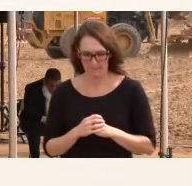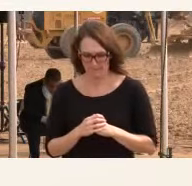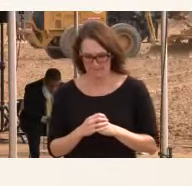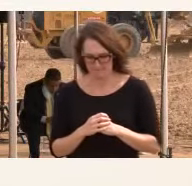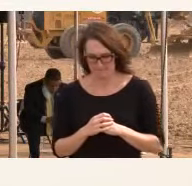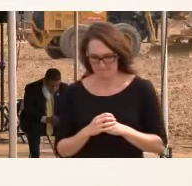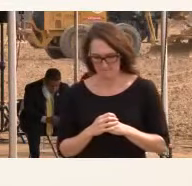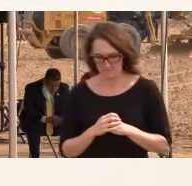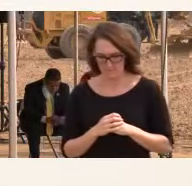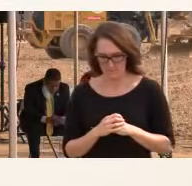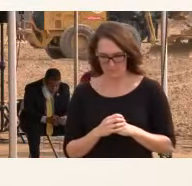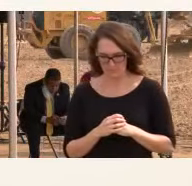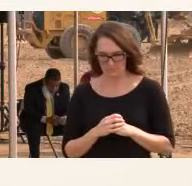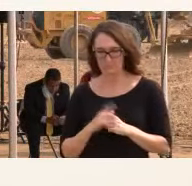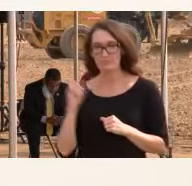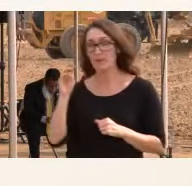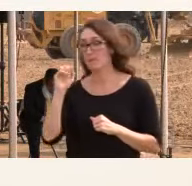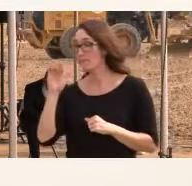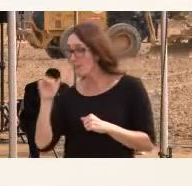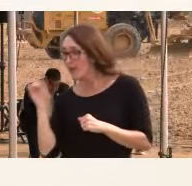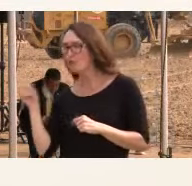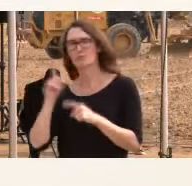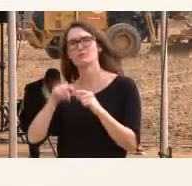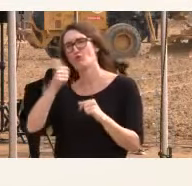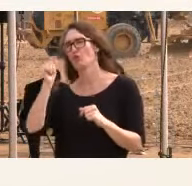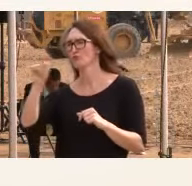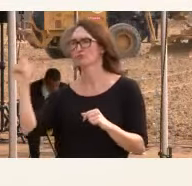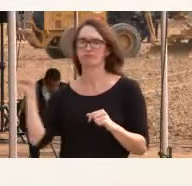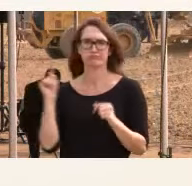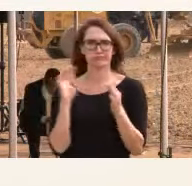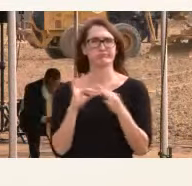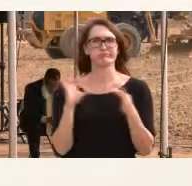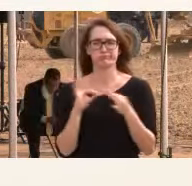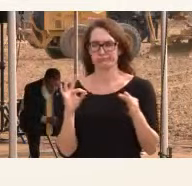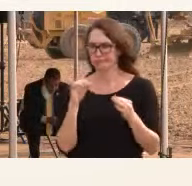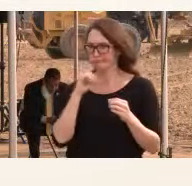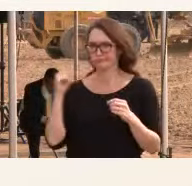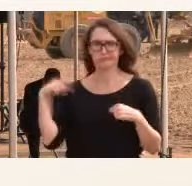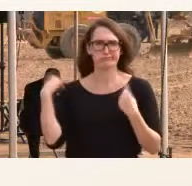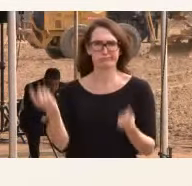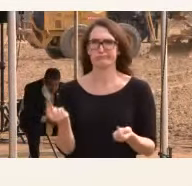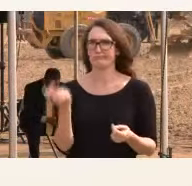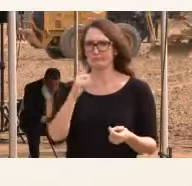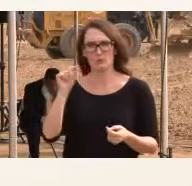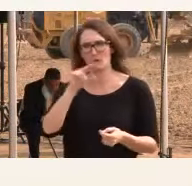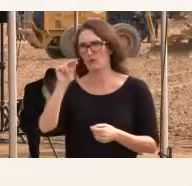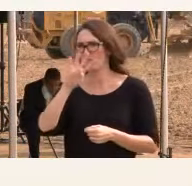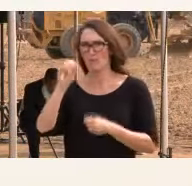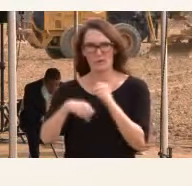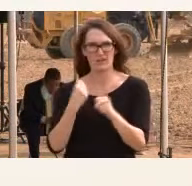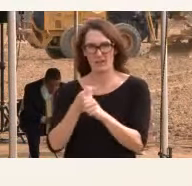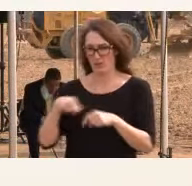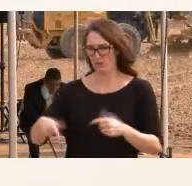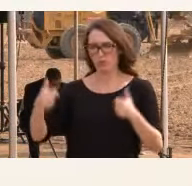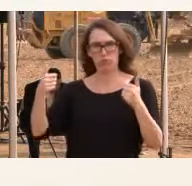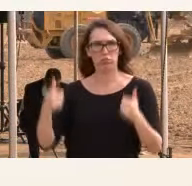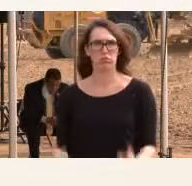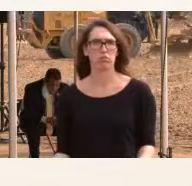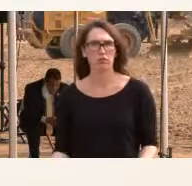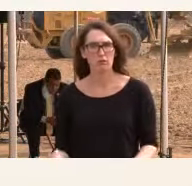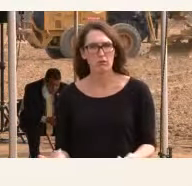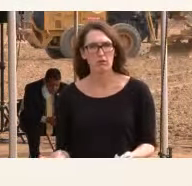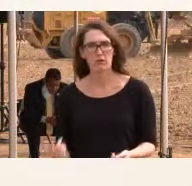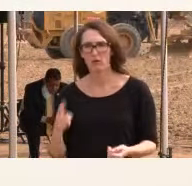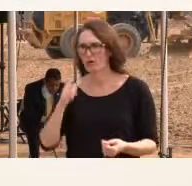as Mary and so many others have noted over decades, the decline of West Fresno, the